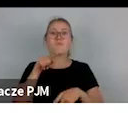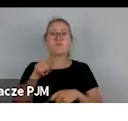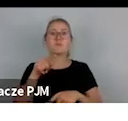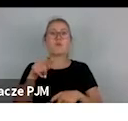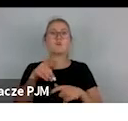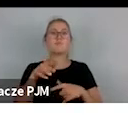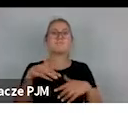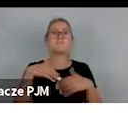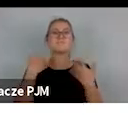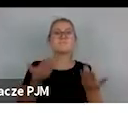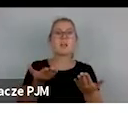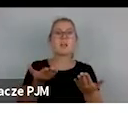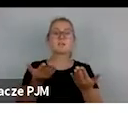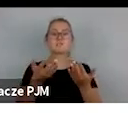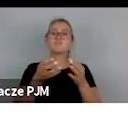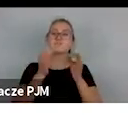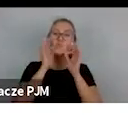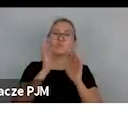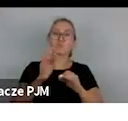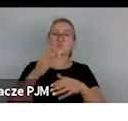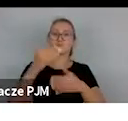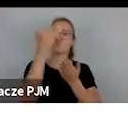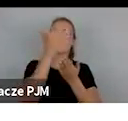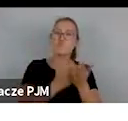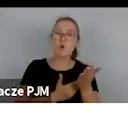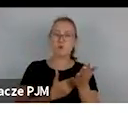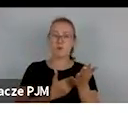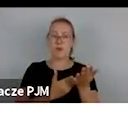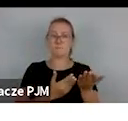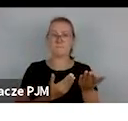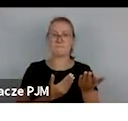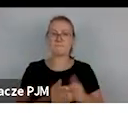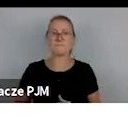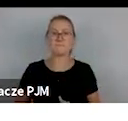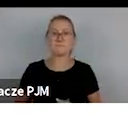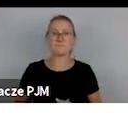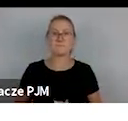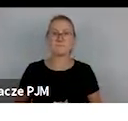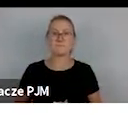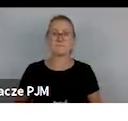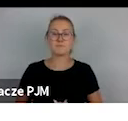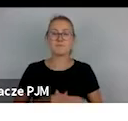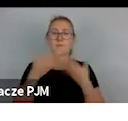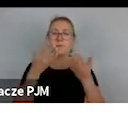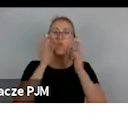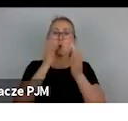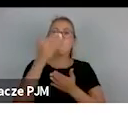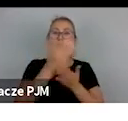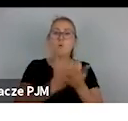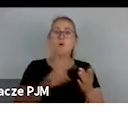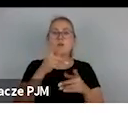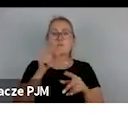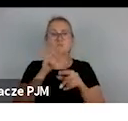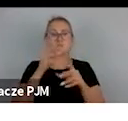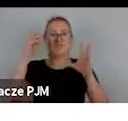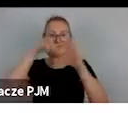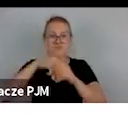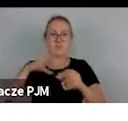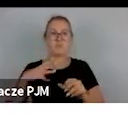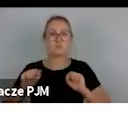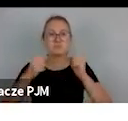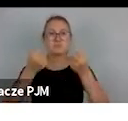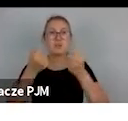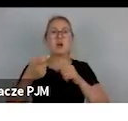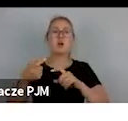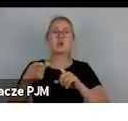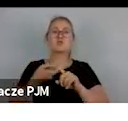partner to increase parental leave for everyone, as I said earlier. And we, for the first time ever, established parental